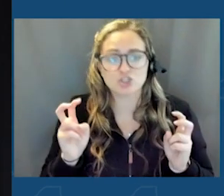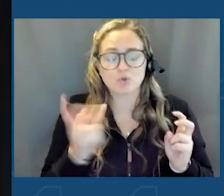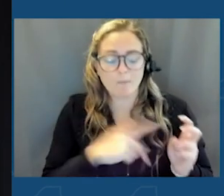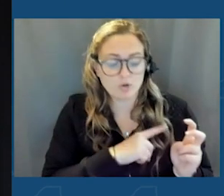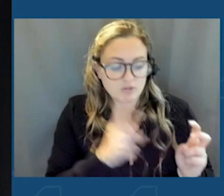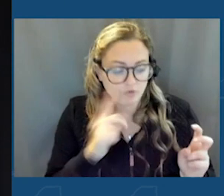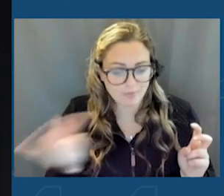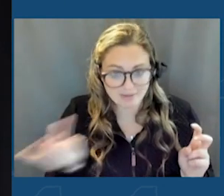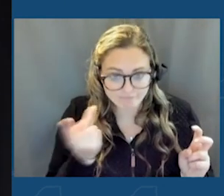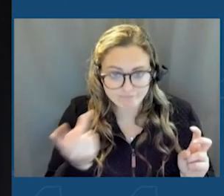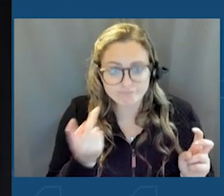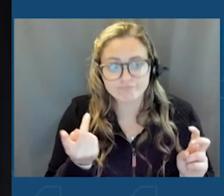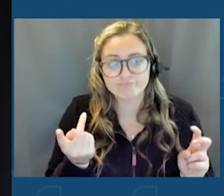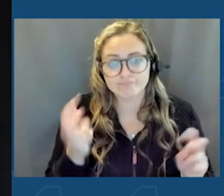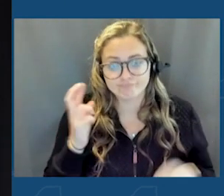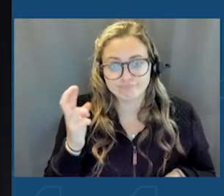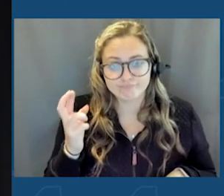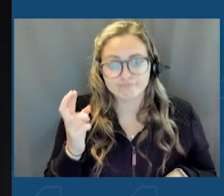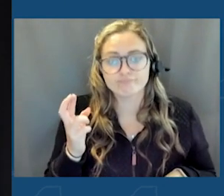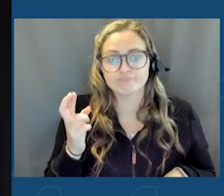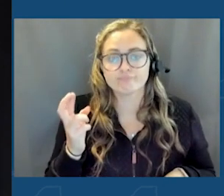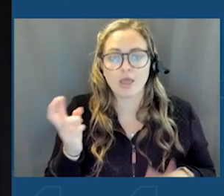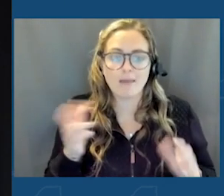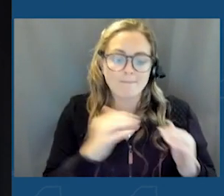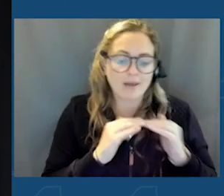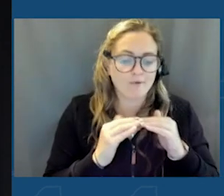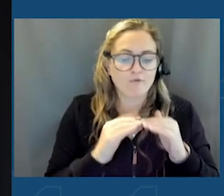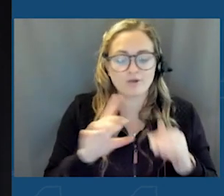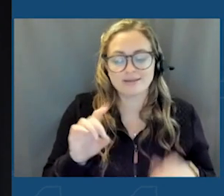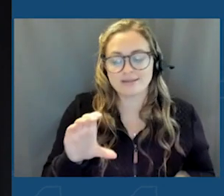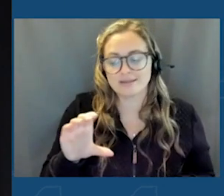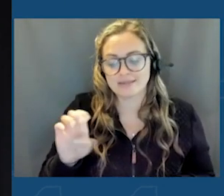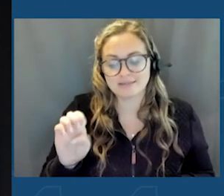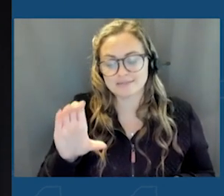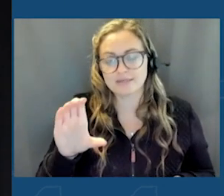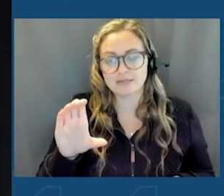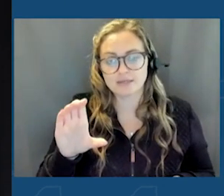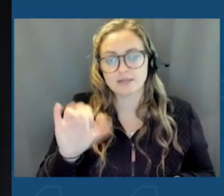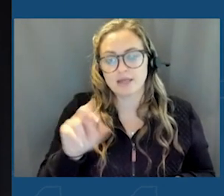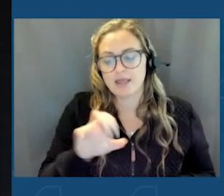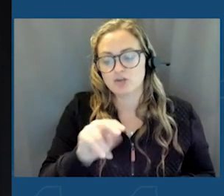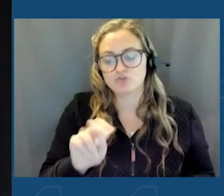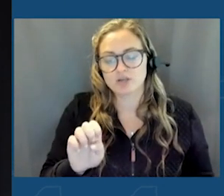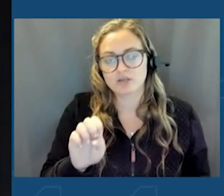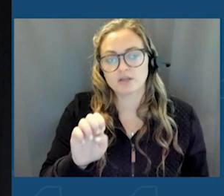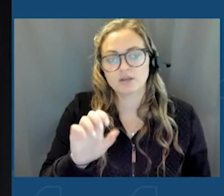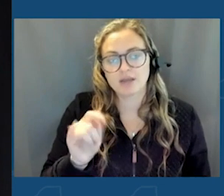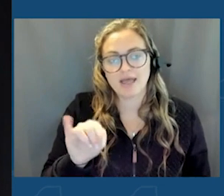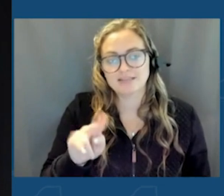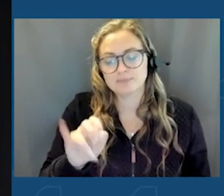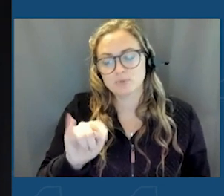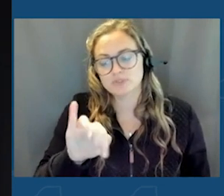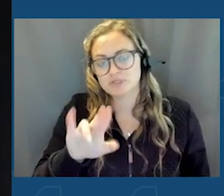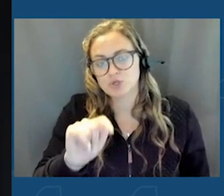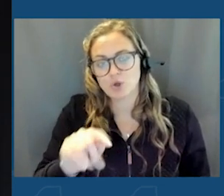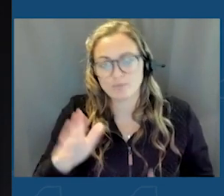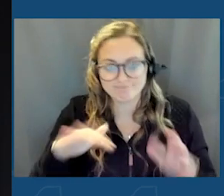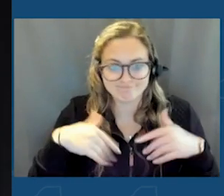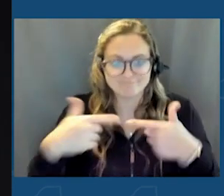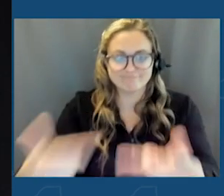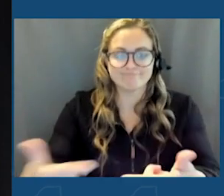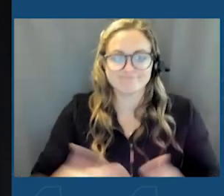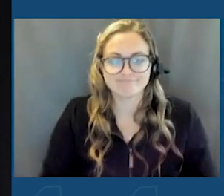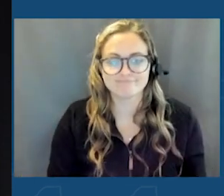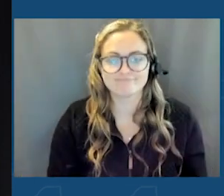my fellow colleagues at DEC. Adrienne Esposito, take it away.